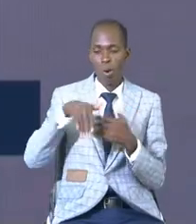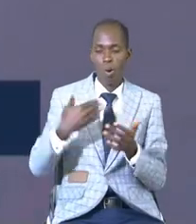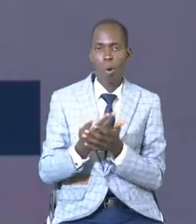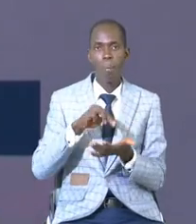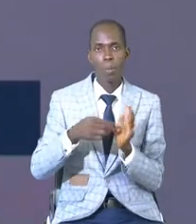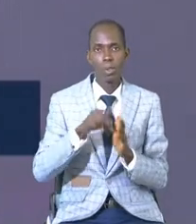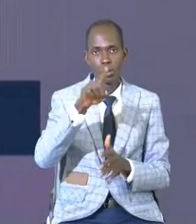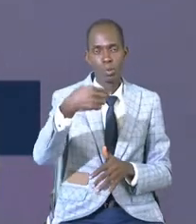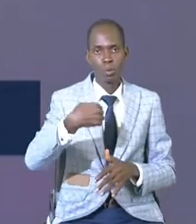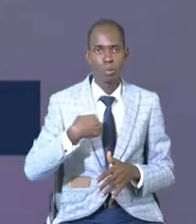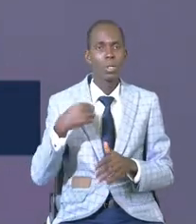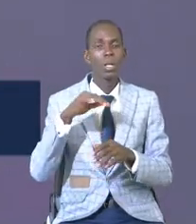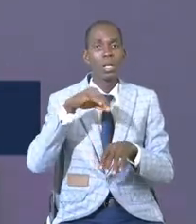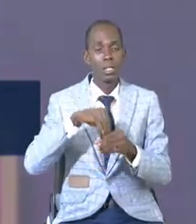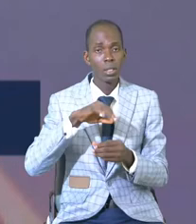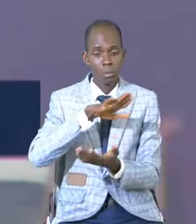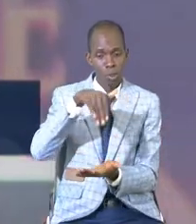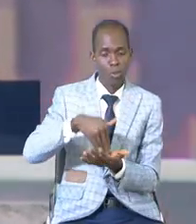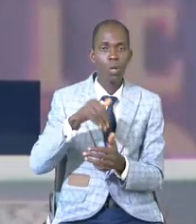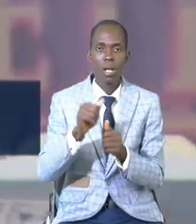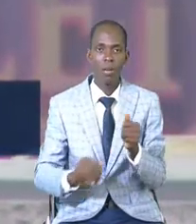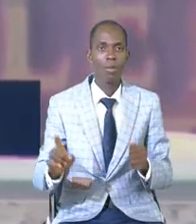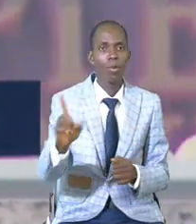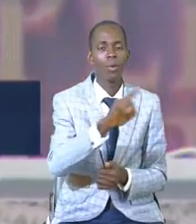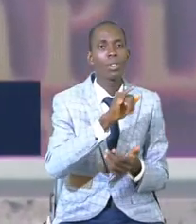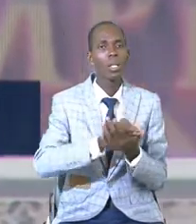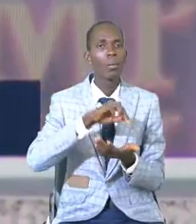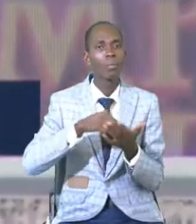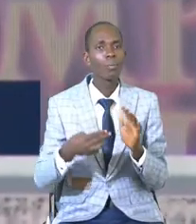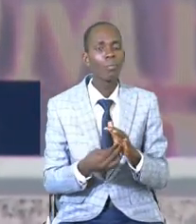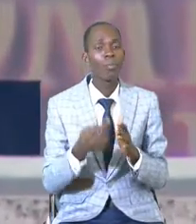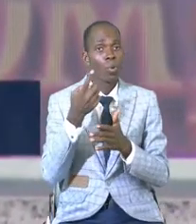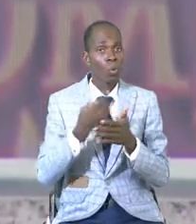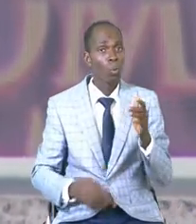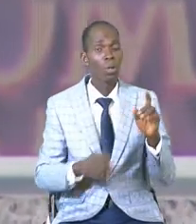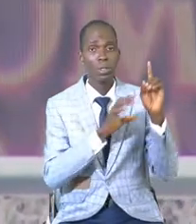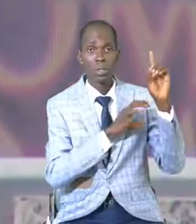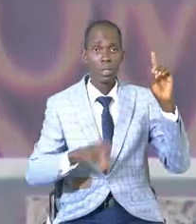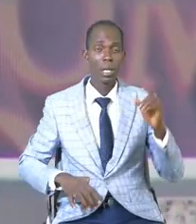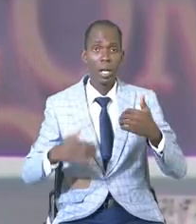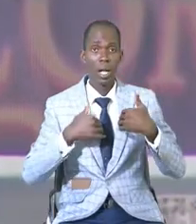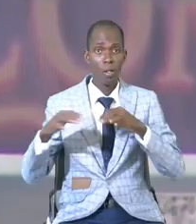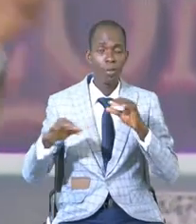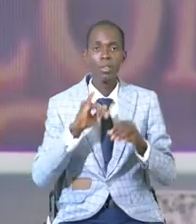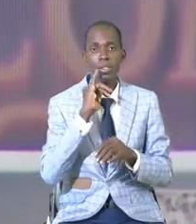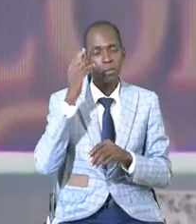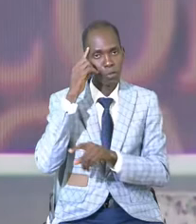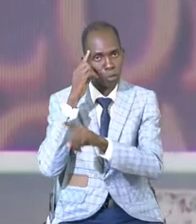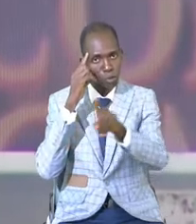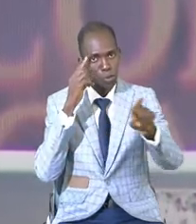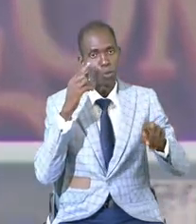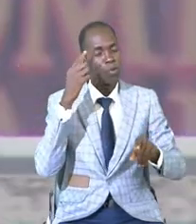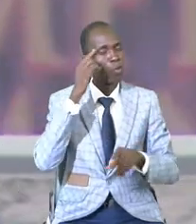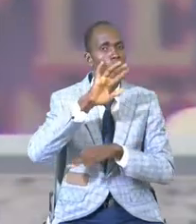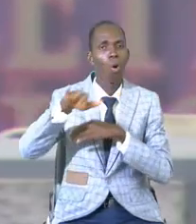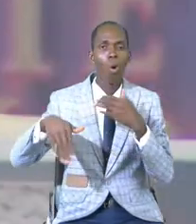middle, everyone. That means then what Christ has done is for you. It's for all the members